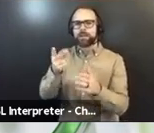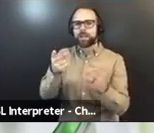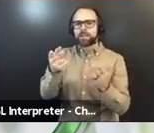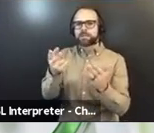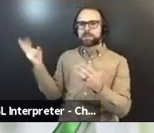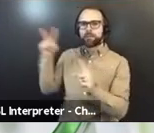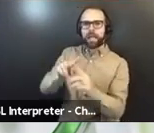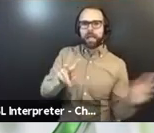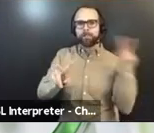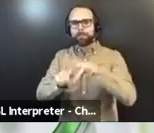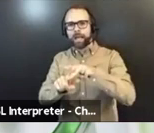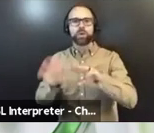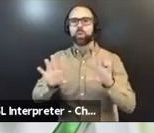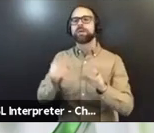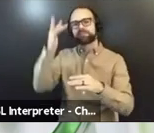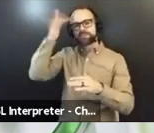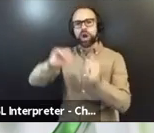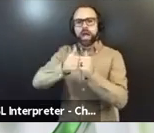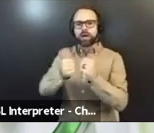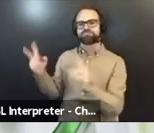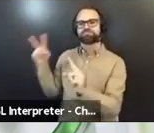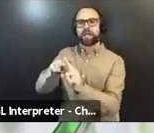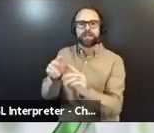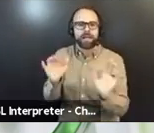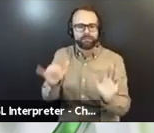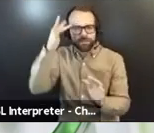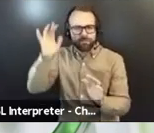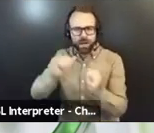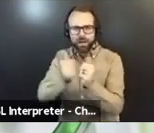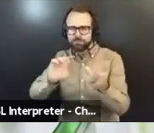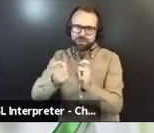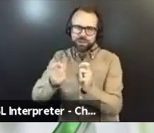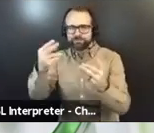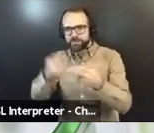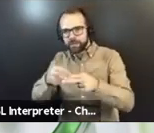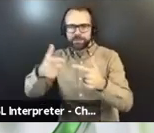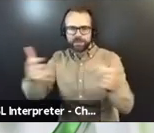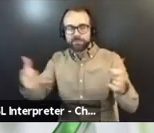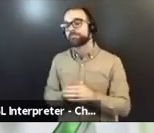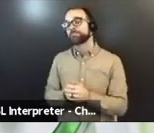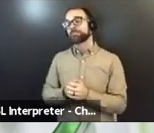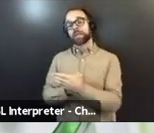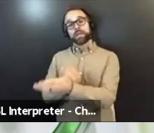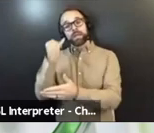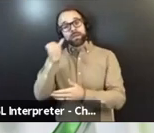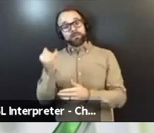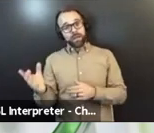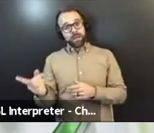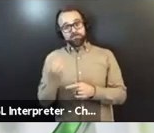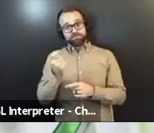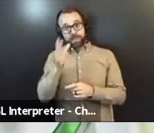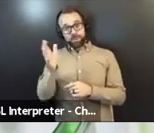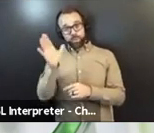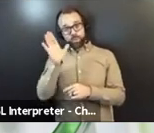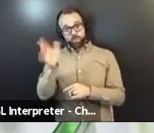funding. Awesome. I have, there's a lot of questions that have come up in the chat. So if you are planning on touching on any of them later in the